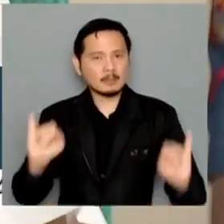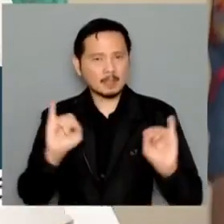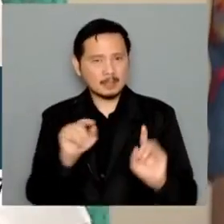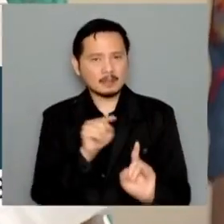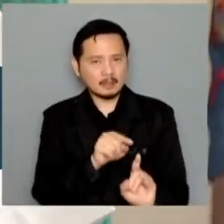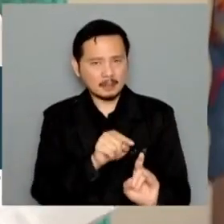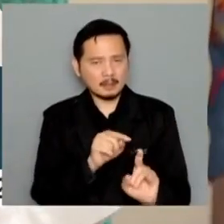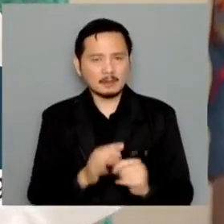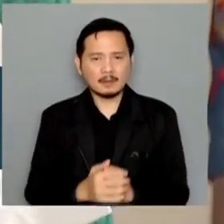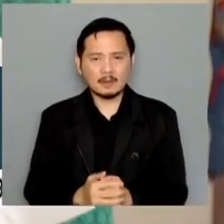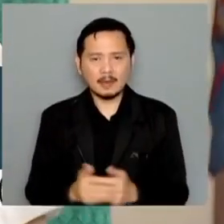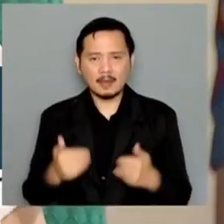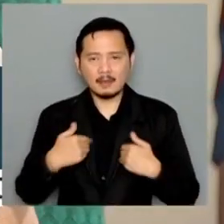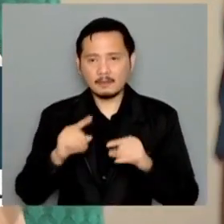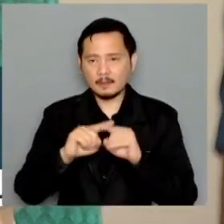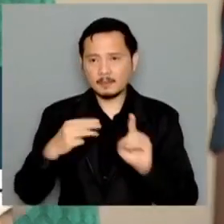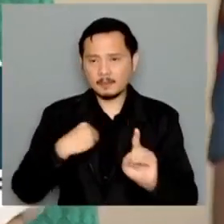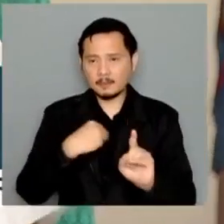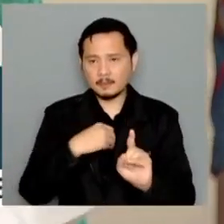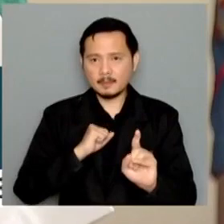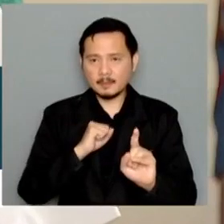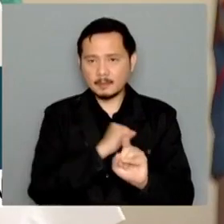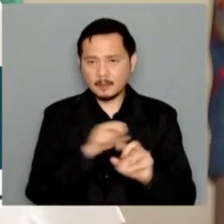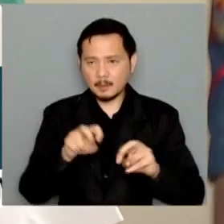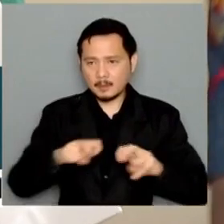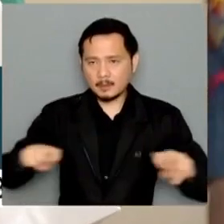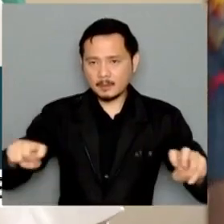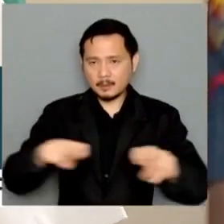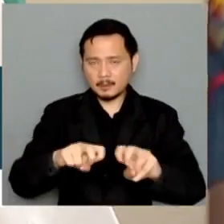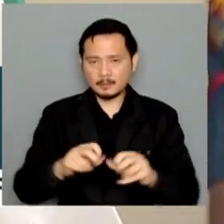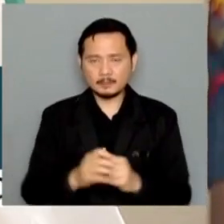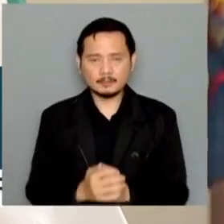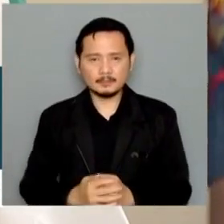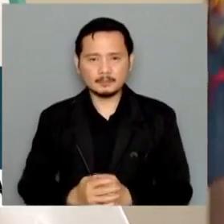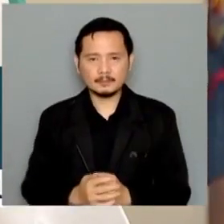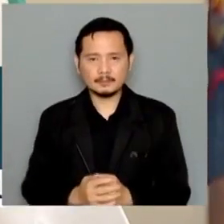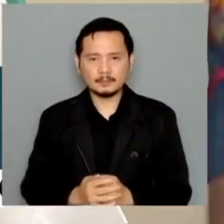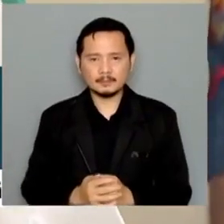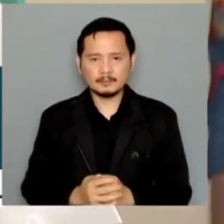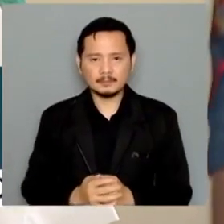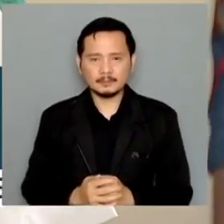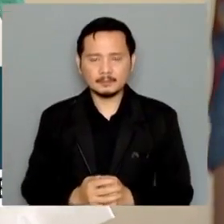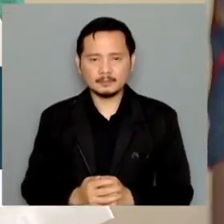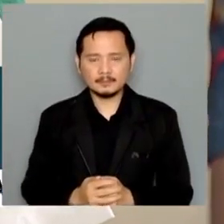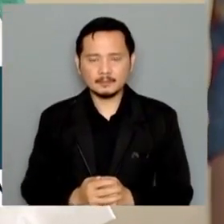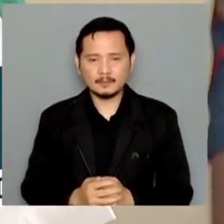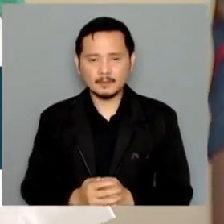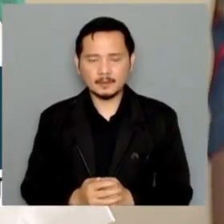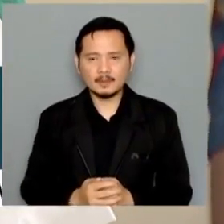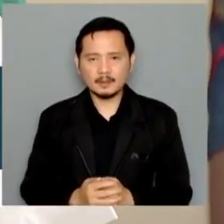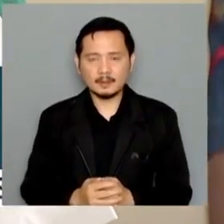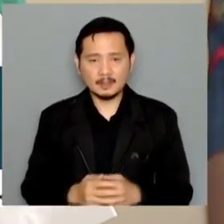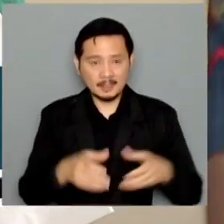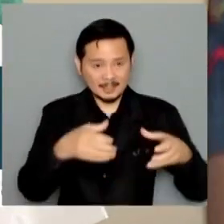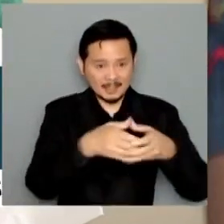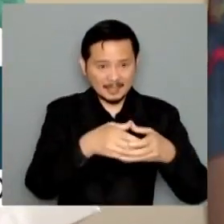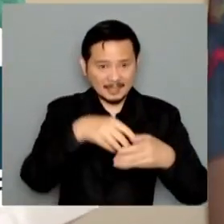made up of members of the Senate and the House of Representatives. Now, iba yung composition dyan ng